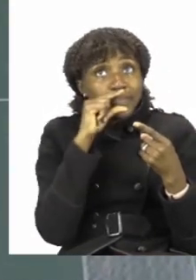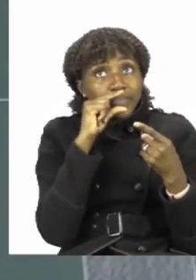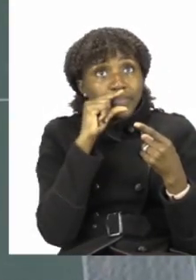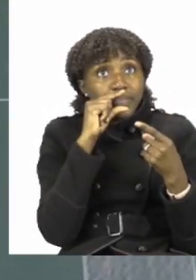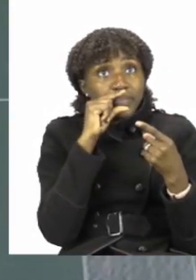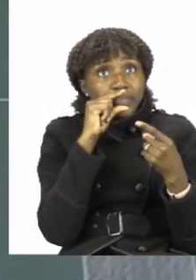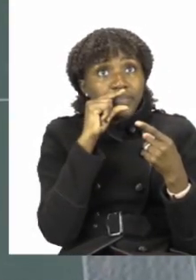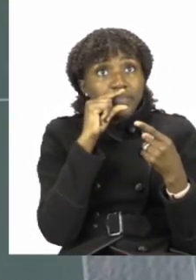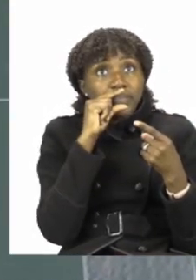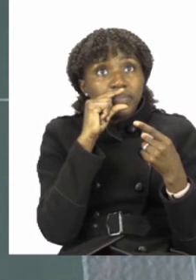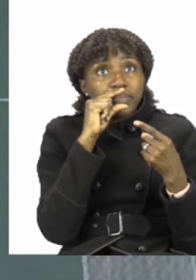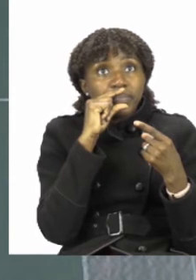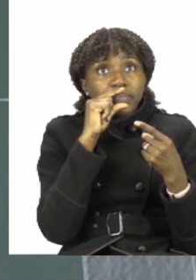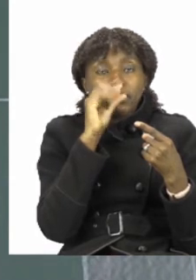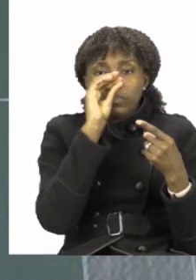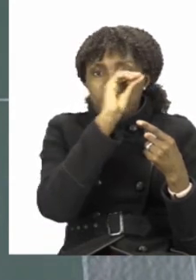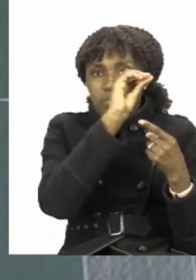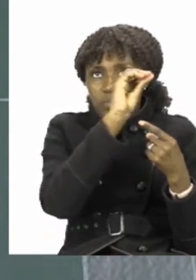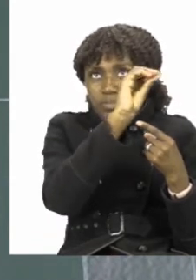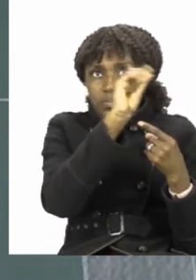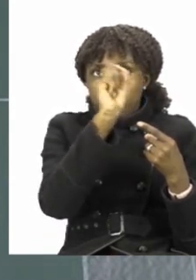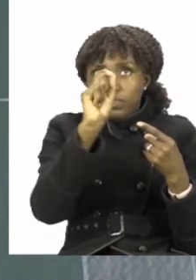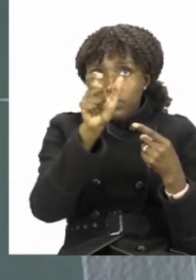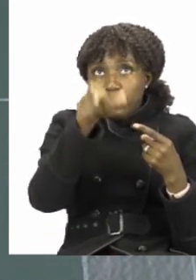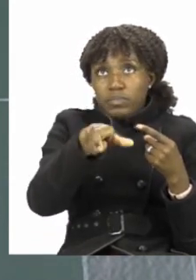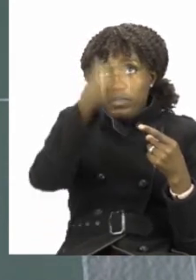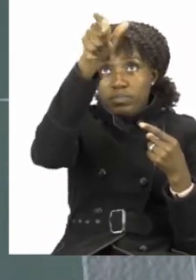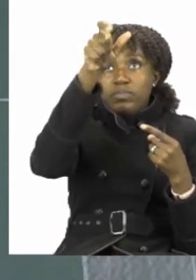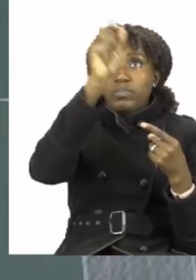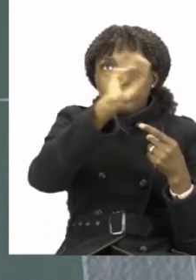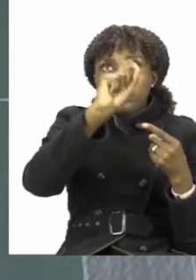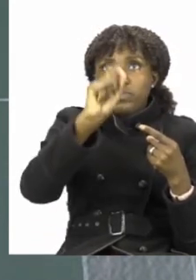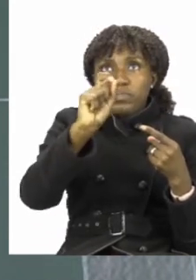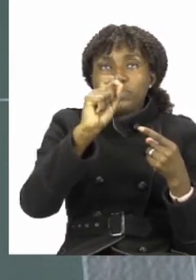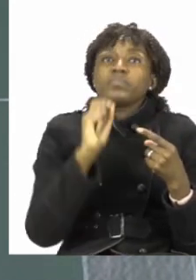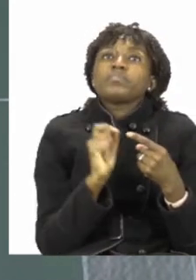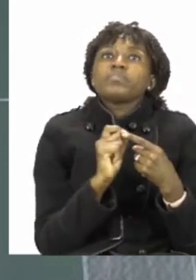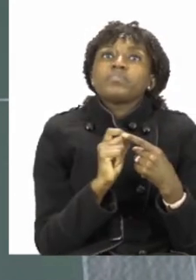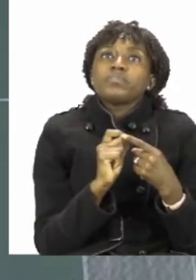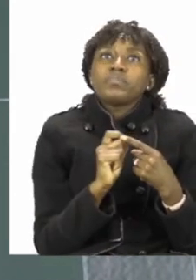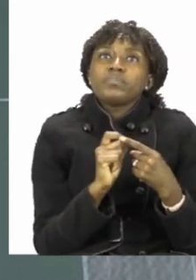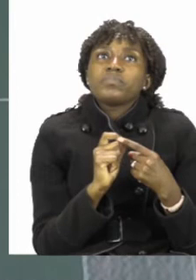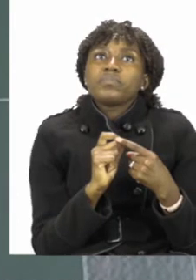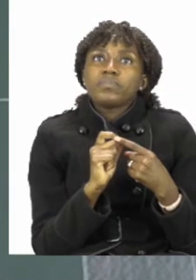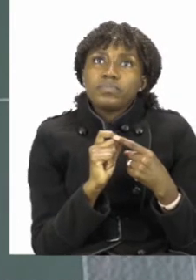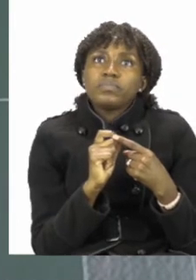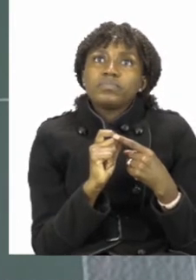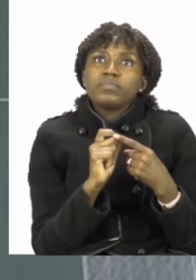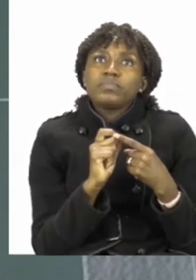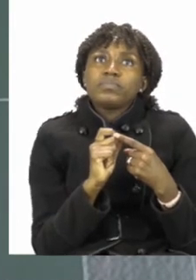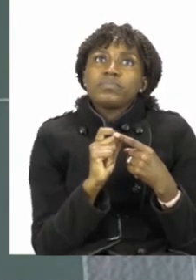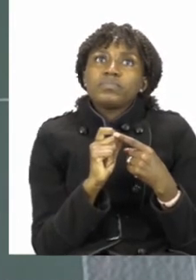we have now done is taken each flower name and put it below on the bar graph.